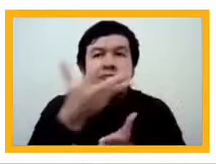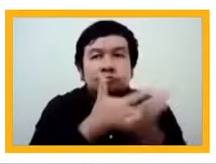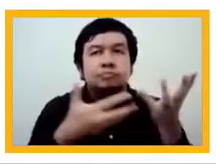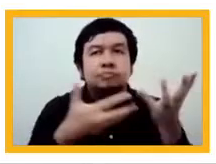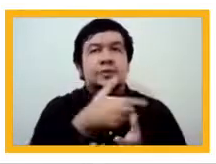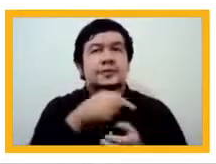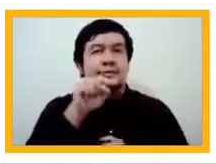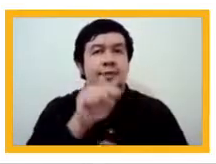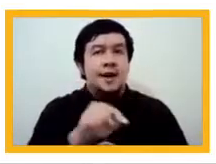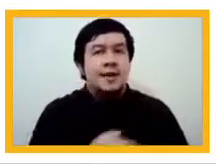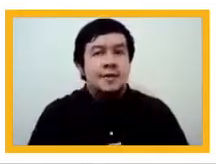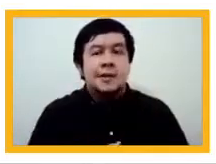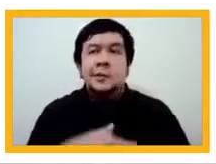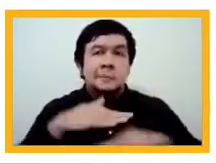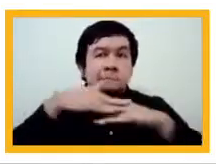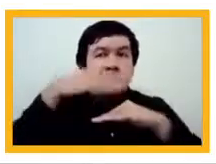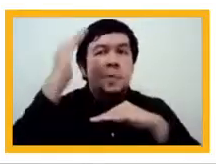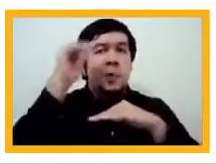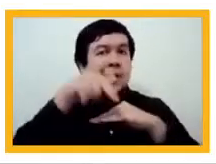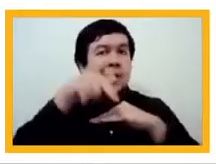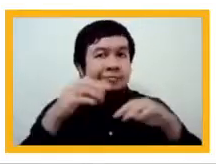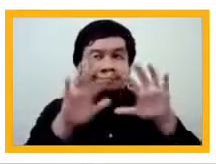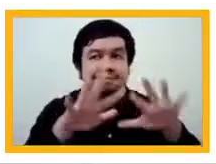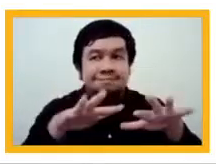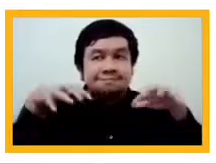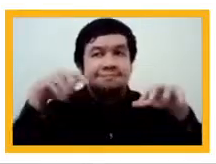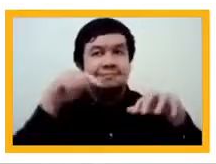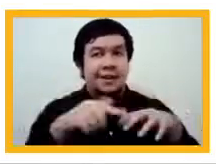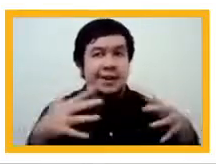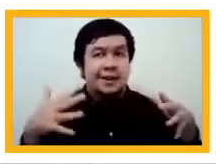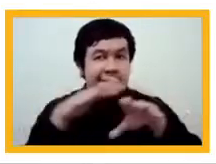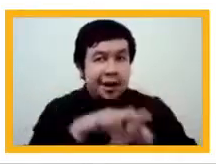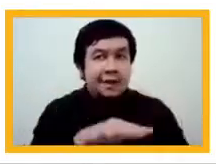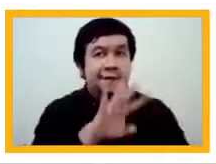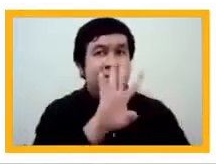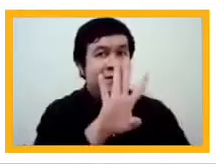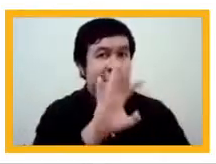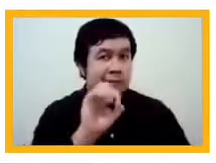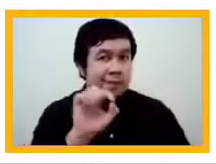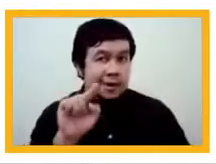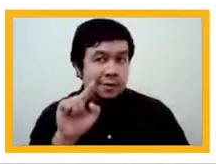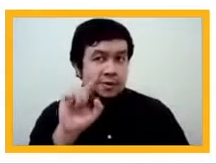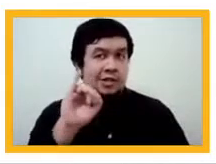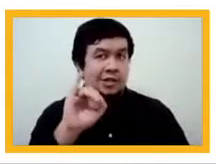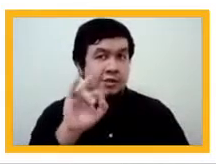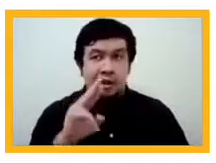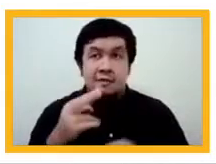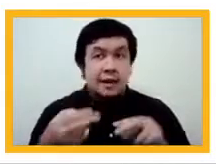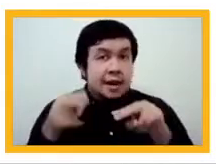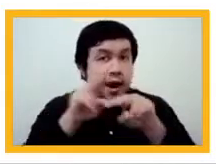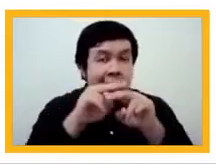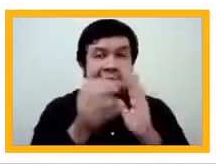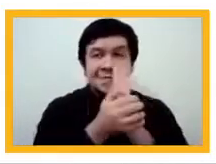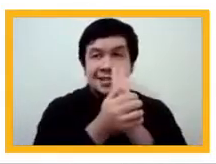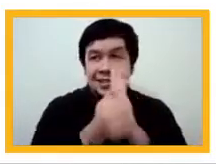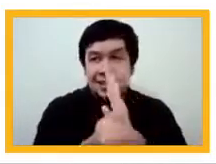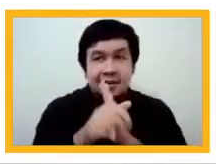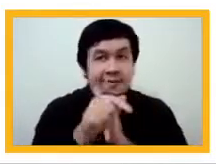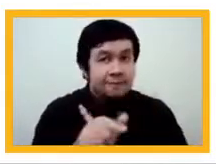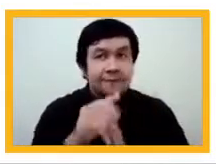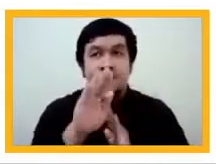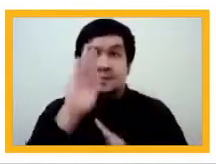how to build the skills. And maybe we hear from Mr. Yunmook Na from Korea, being in a developed country in